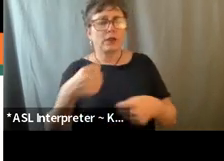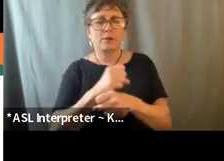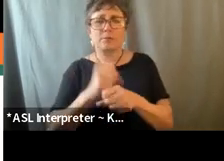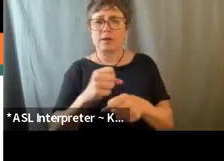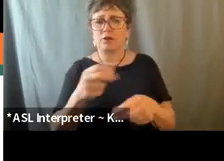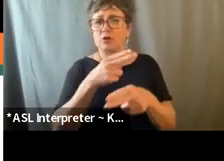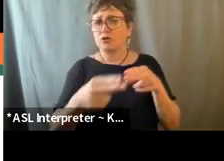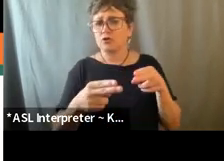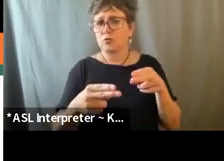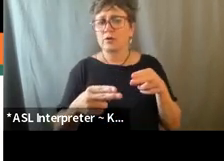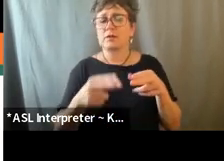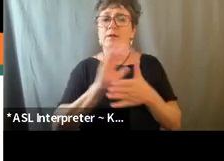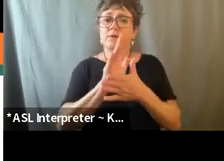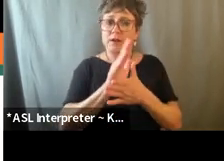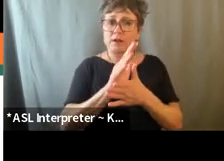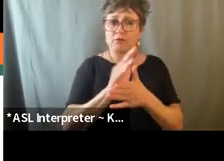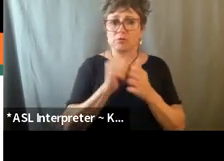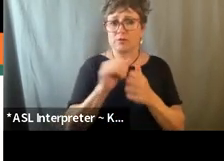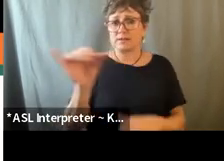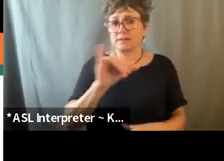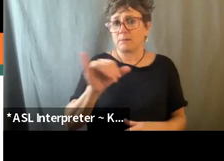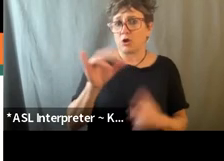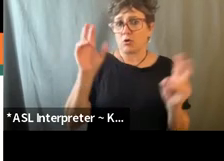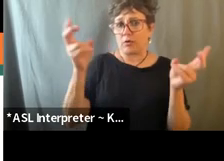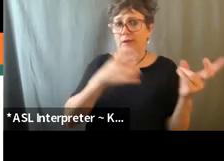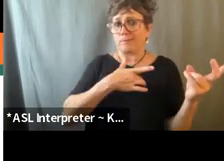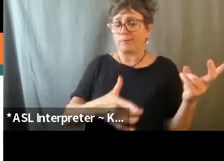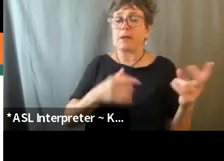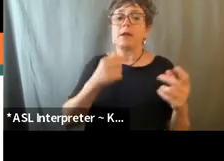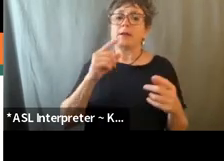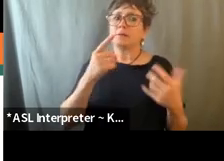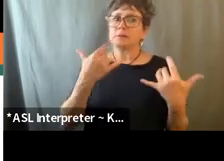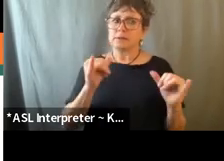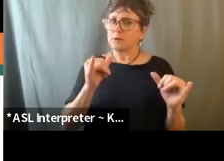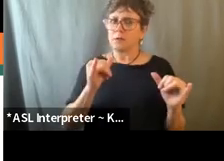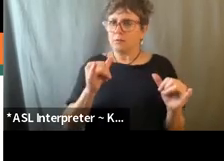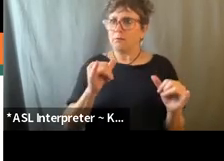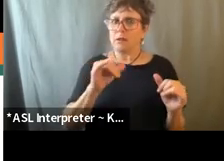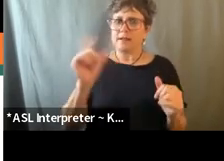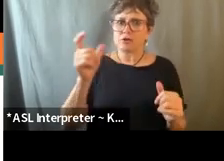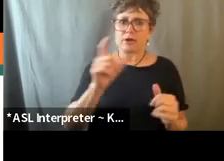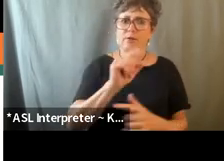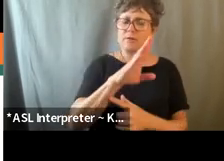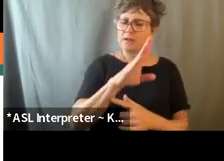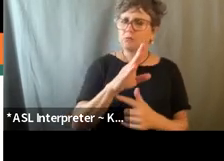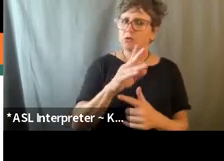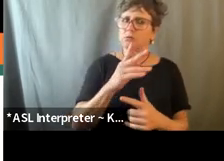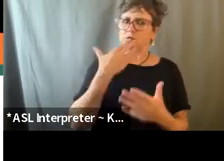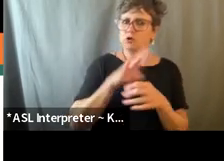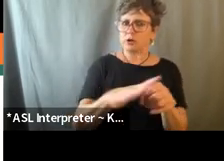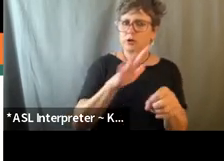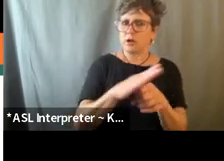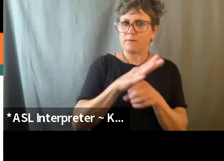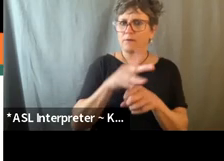similar theme to your videos, but you could still only have Instagram or Facebook because they have very similar inner workings. And